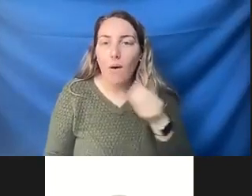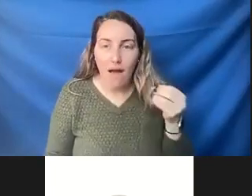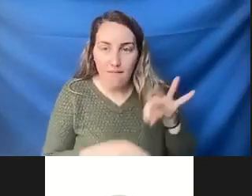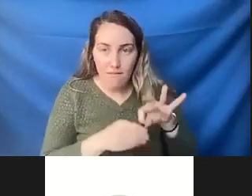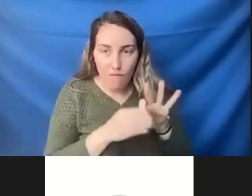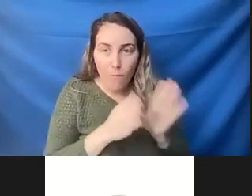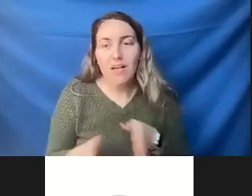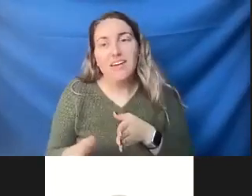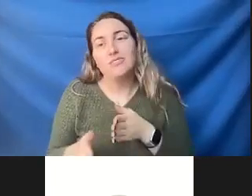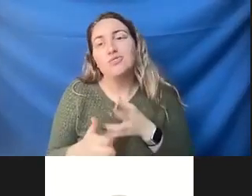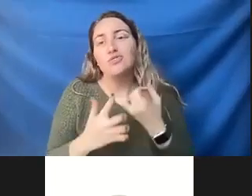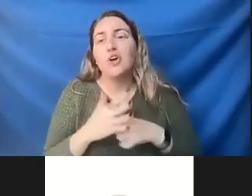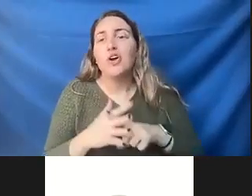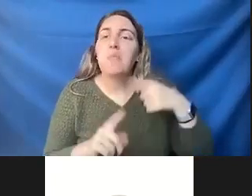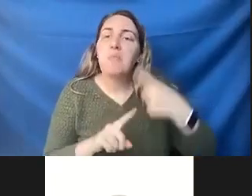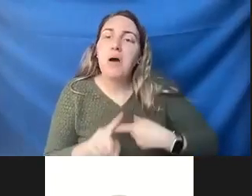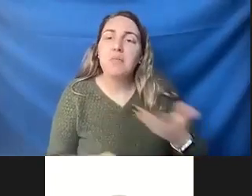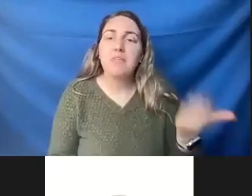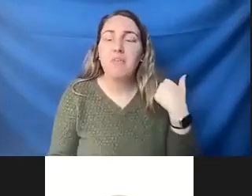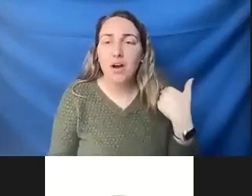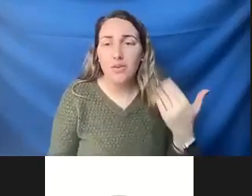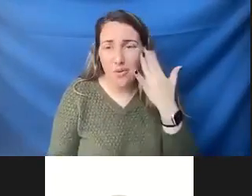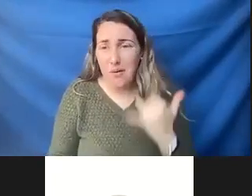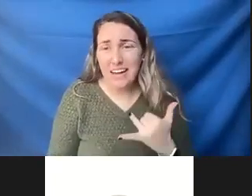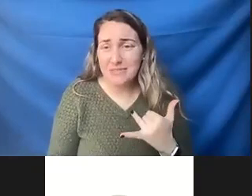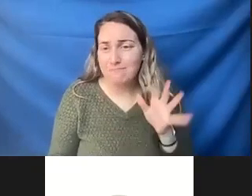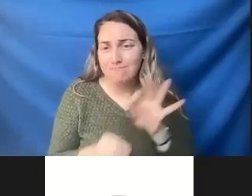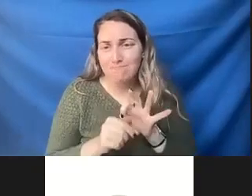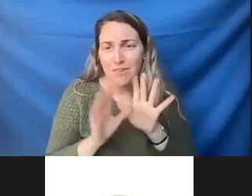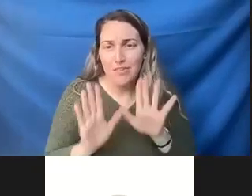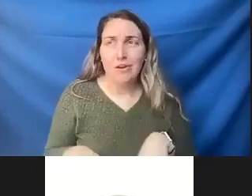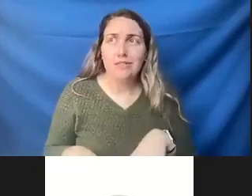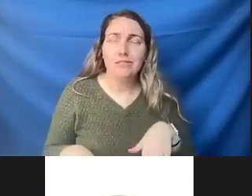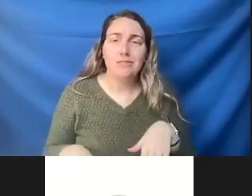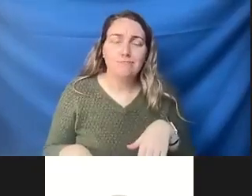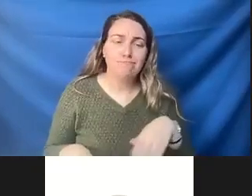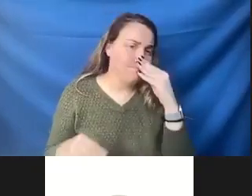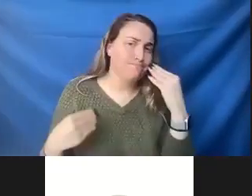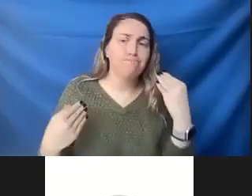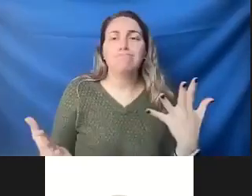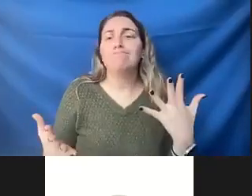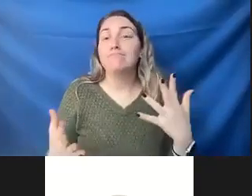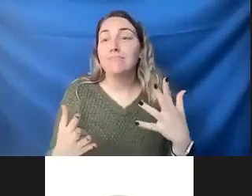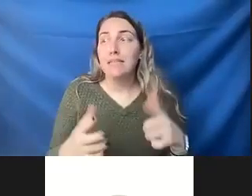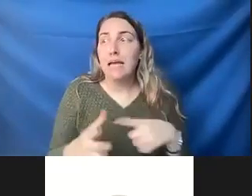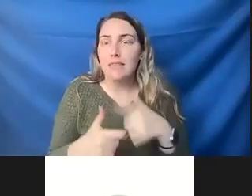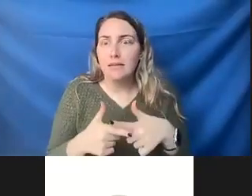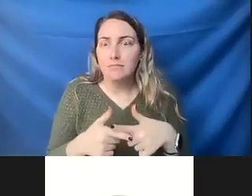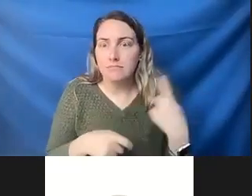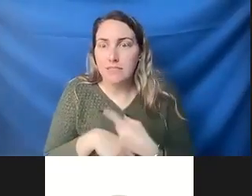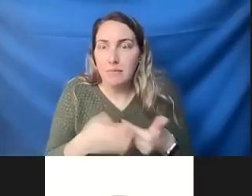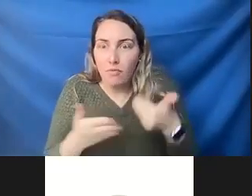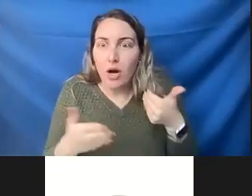said, voters really don't tune into the election until it's literally happening, like the day before early voting starts most of the